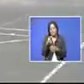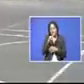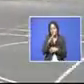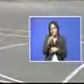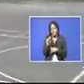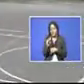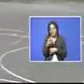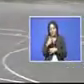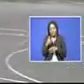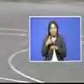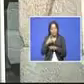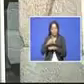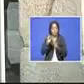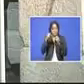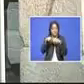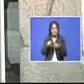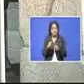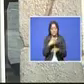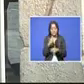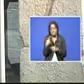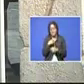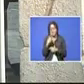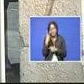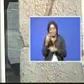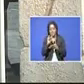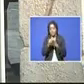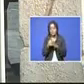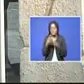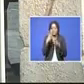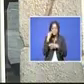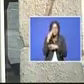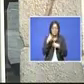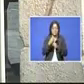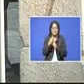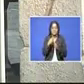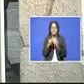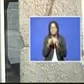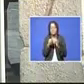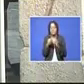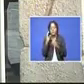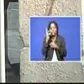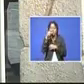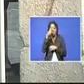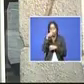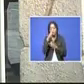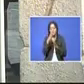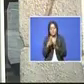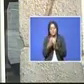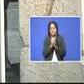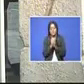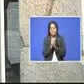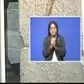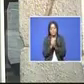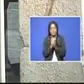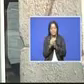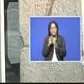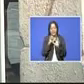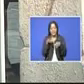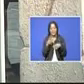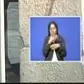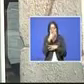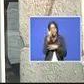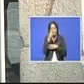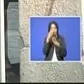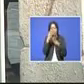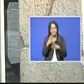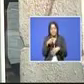NBA and overseas, and me seeing those experiences makes me more wiser, and I can better a Bahamian kid